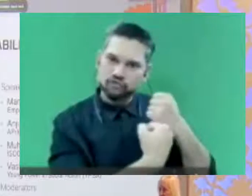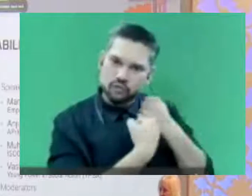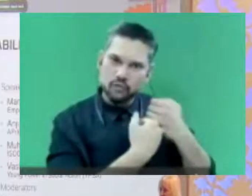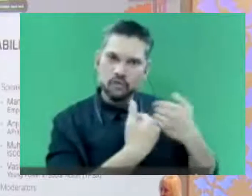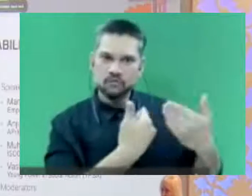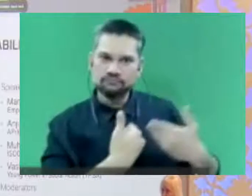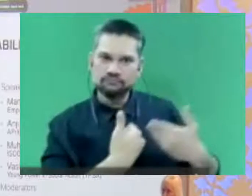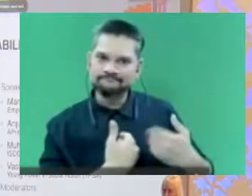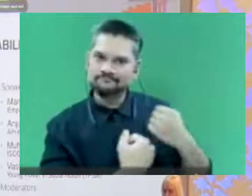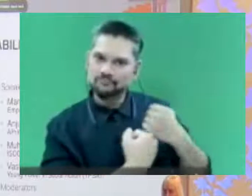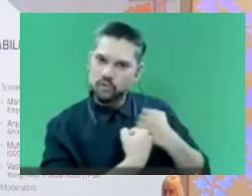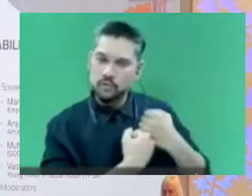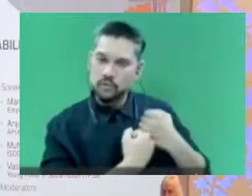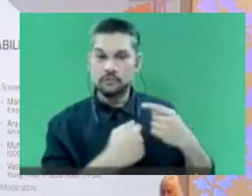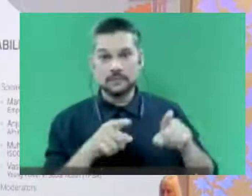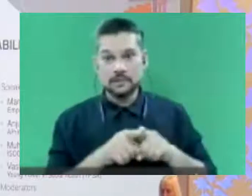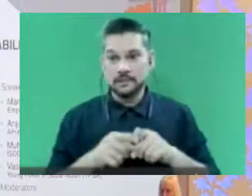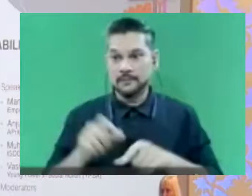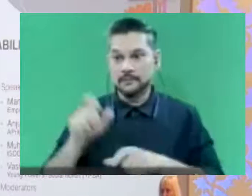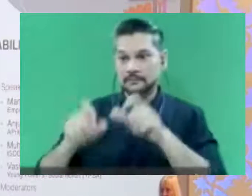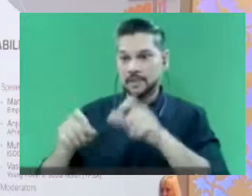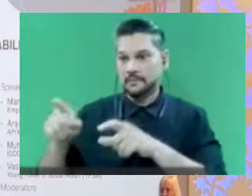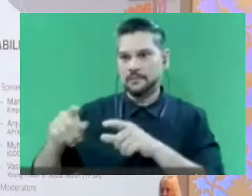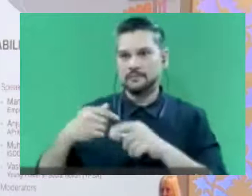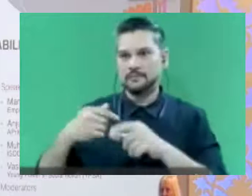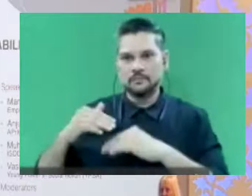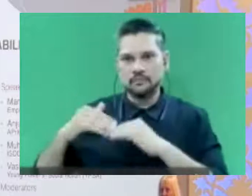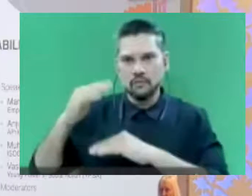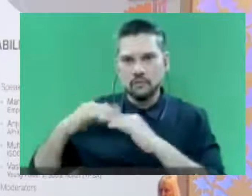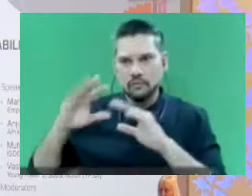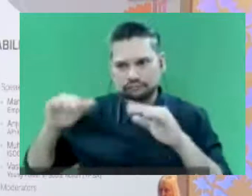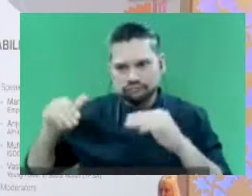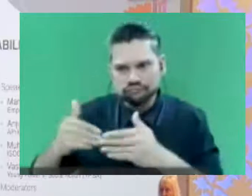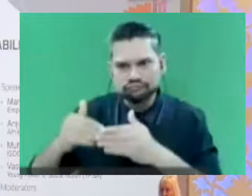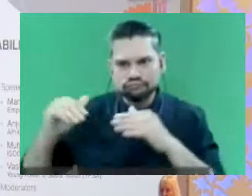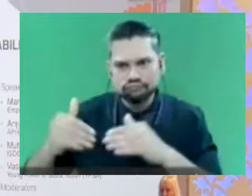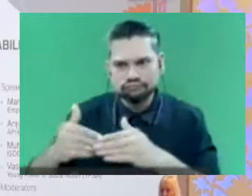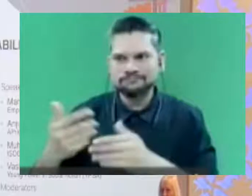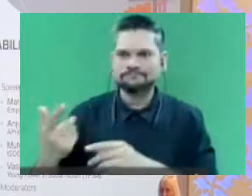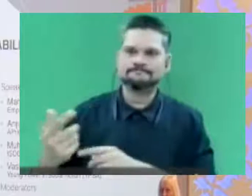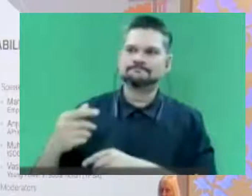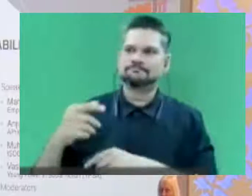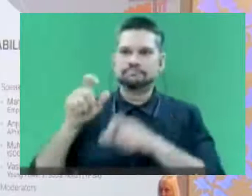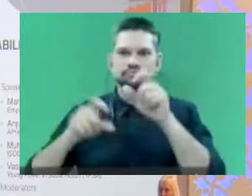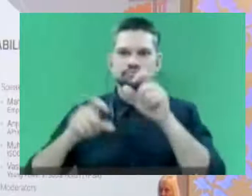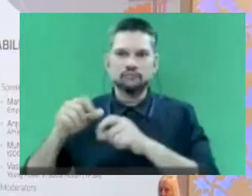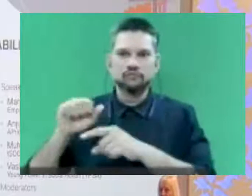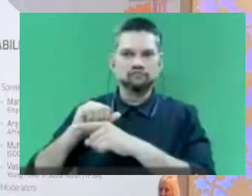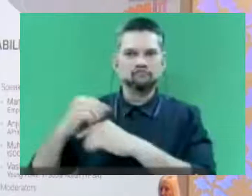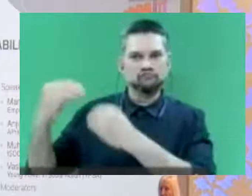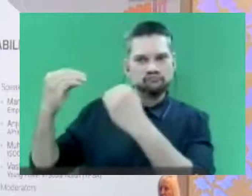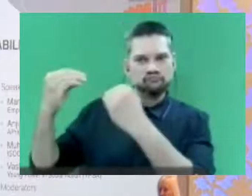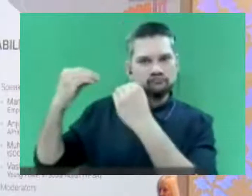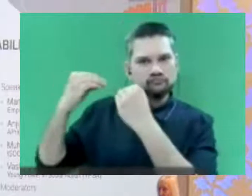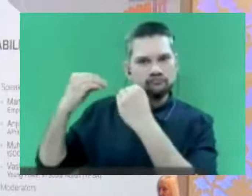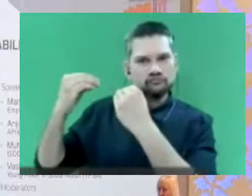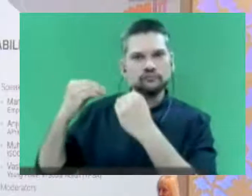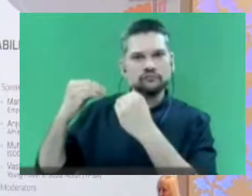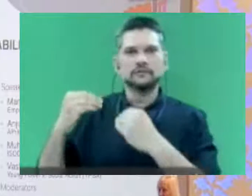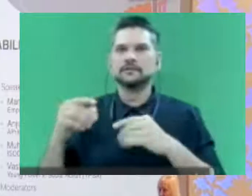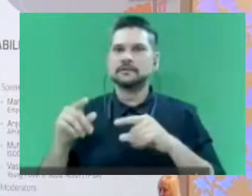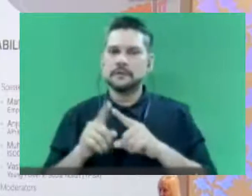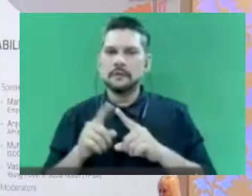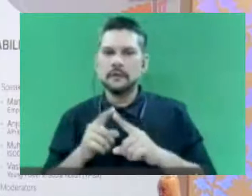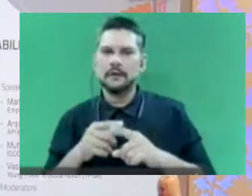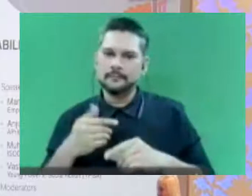people who have introduced me, mentored me, and helped along the